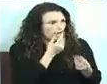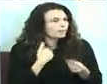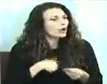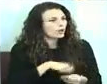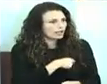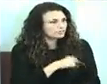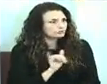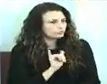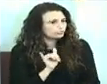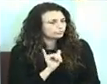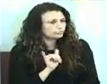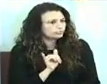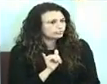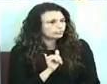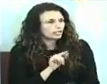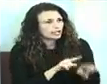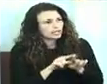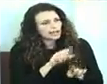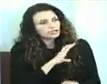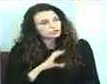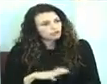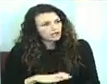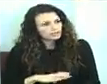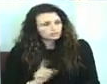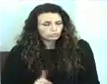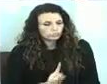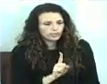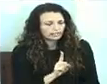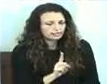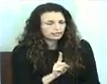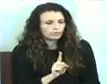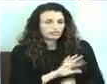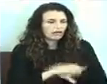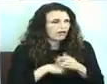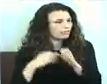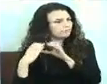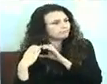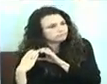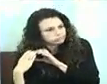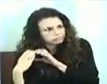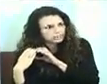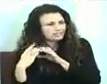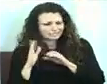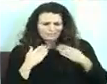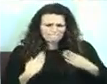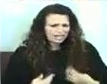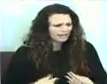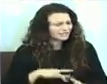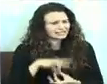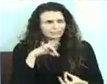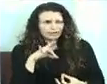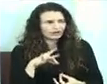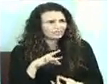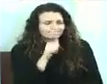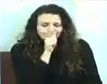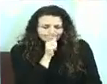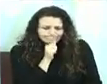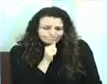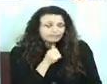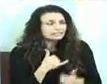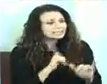us. And as Christ went and bared the burdens of this world on his body and in his spirit, you thought of